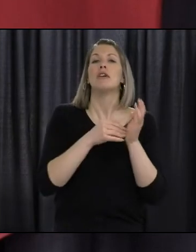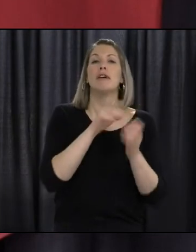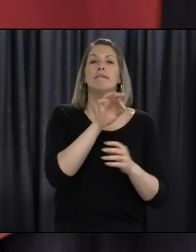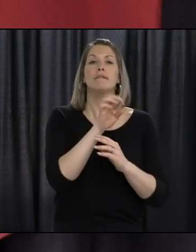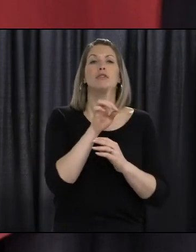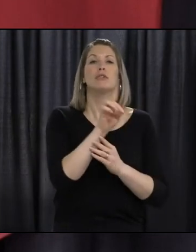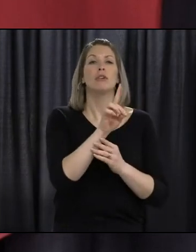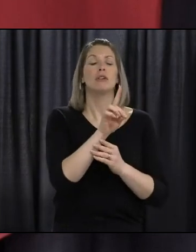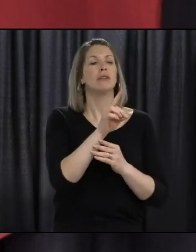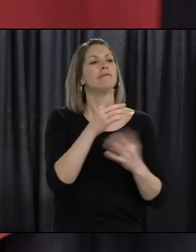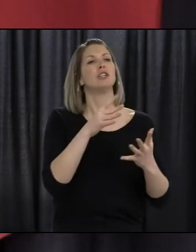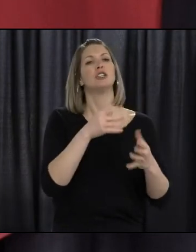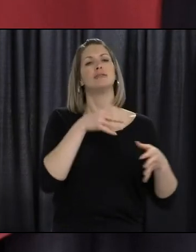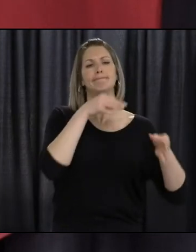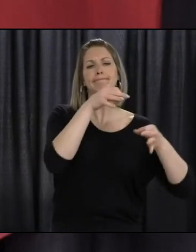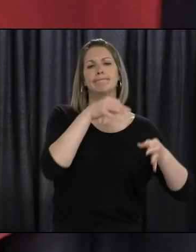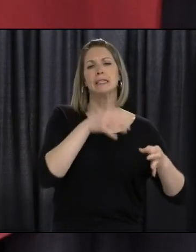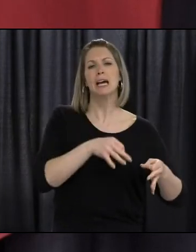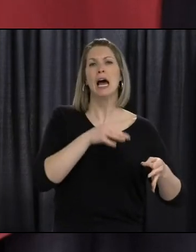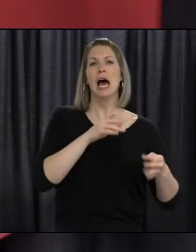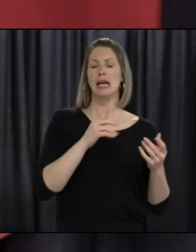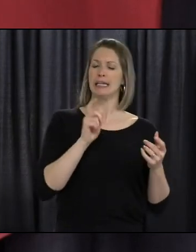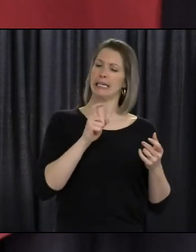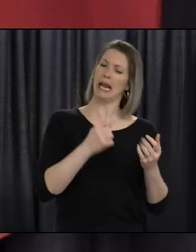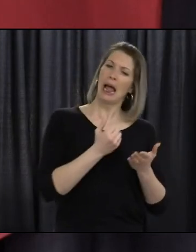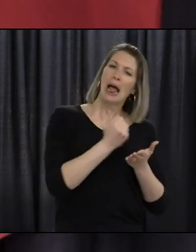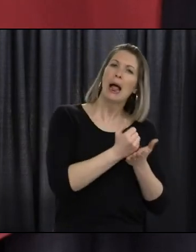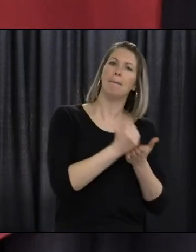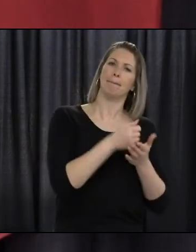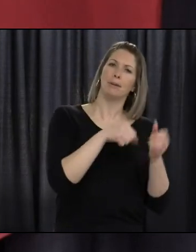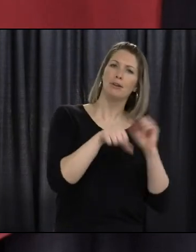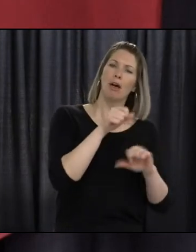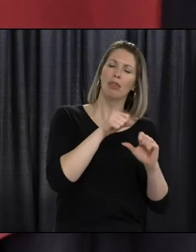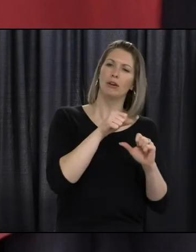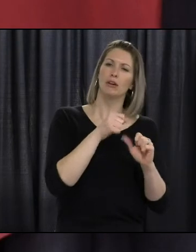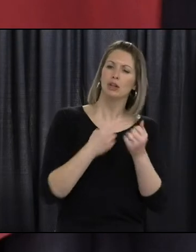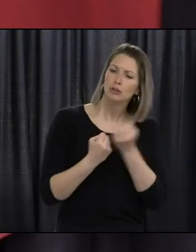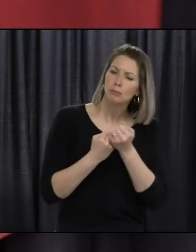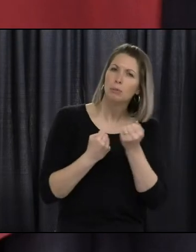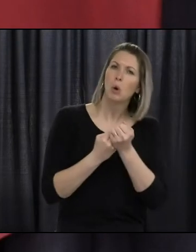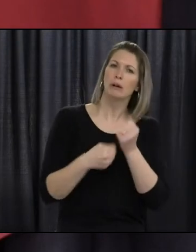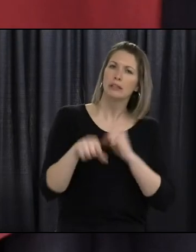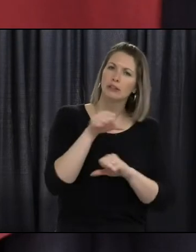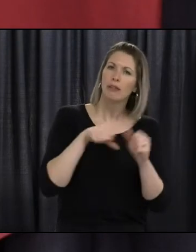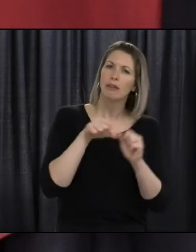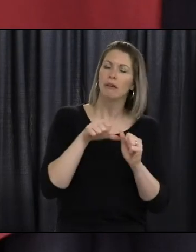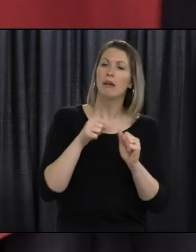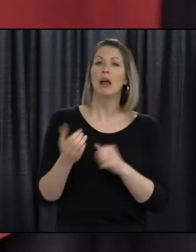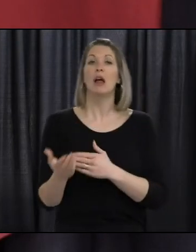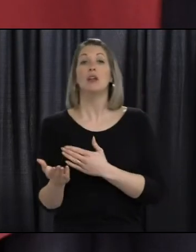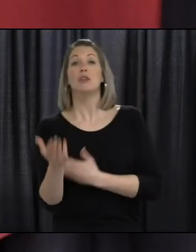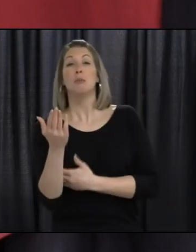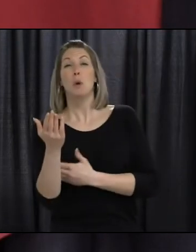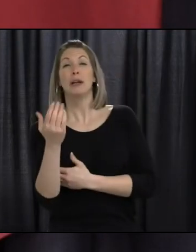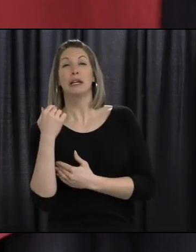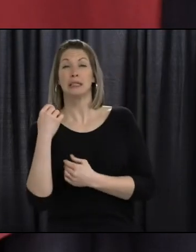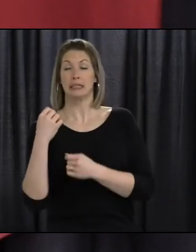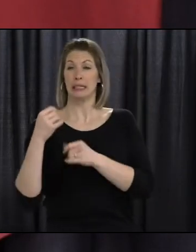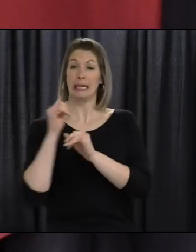other and support each other during this difficult time. I did an interview this morning with CTV, Your Morning it was called,